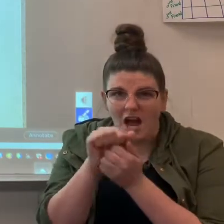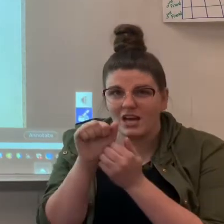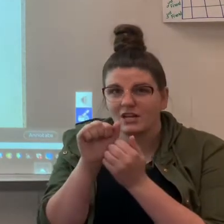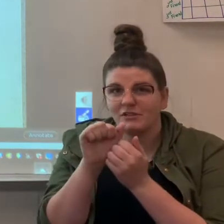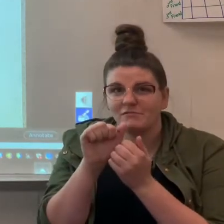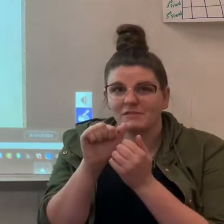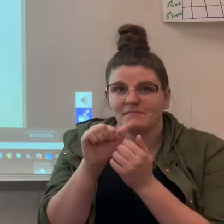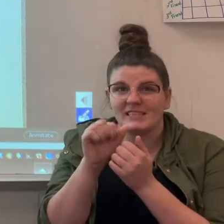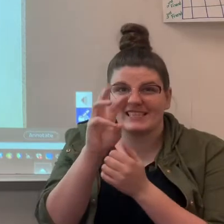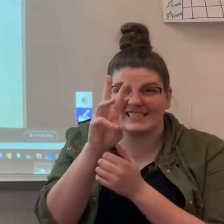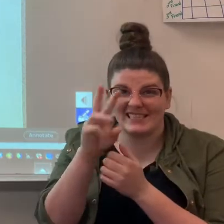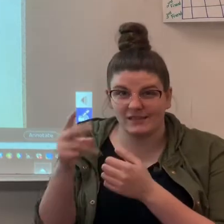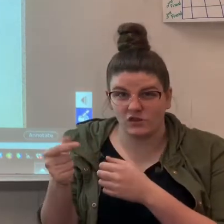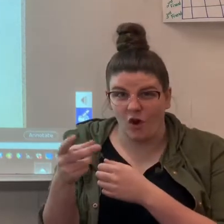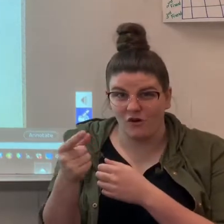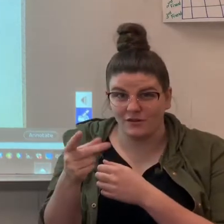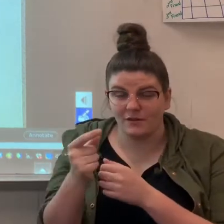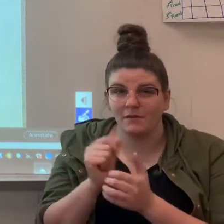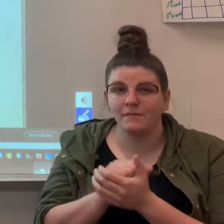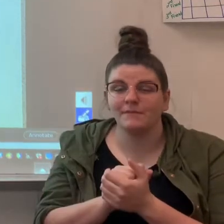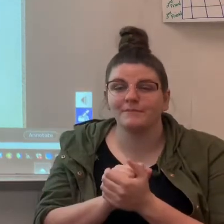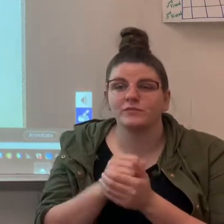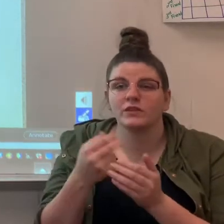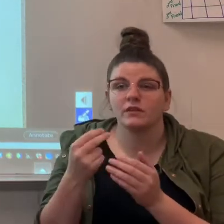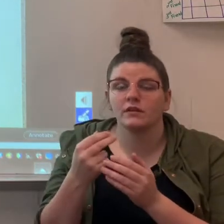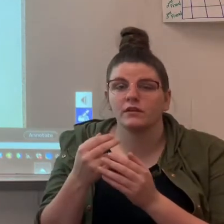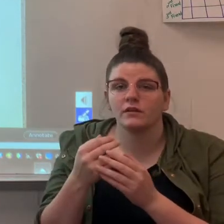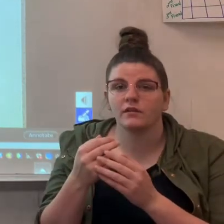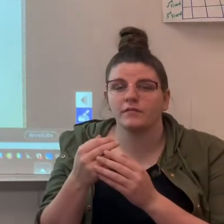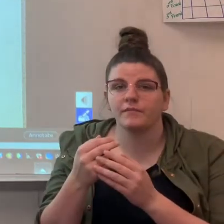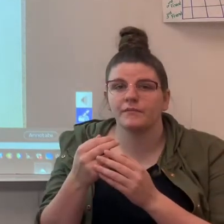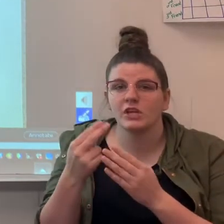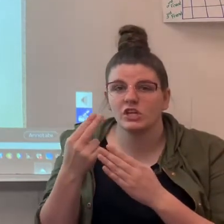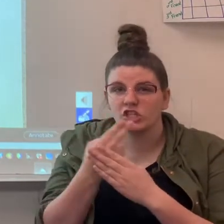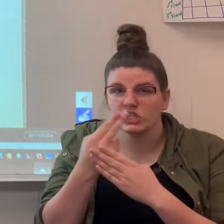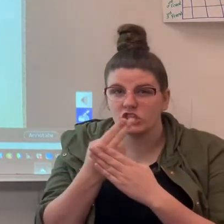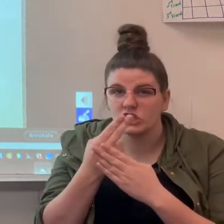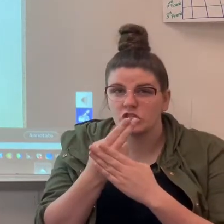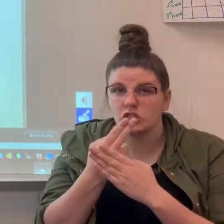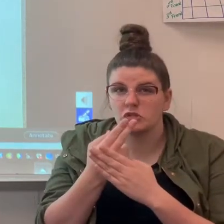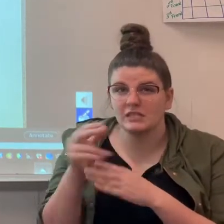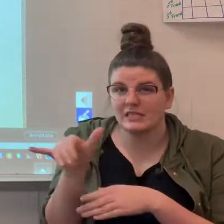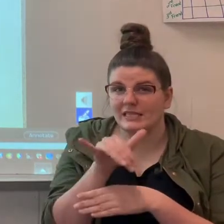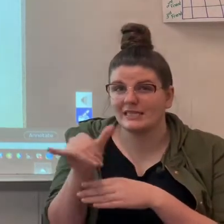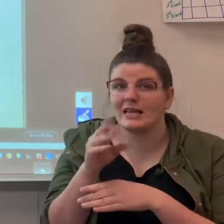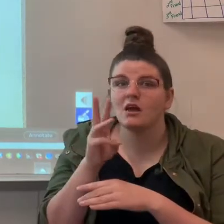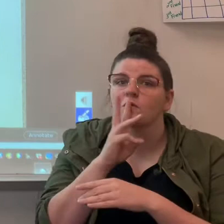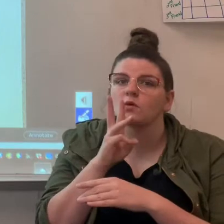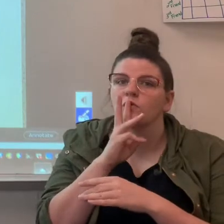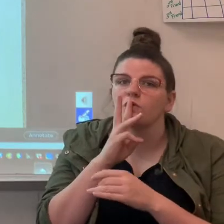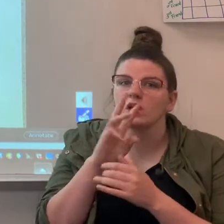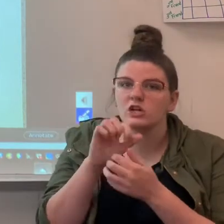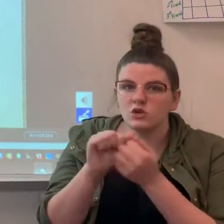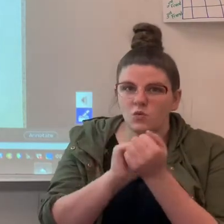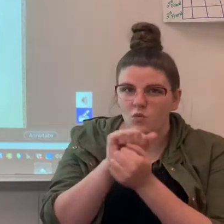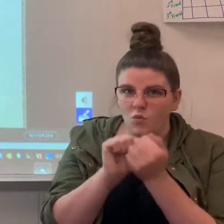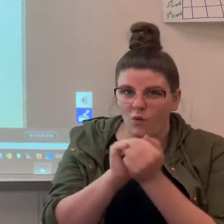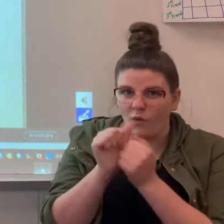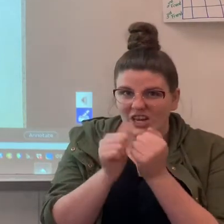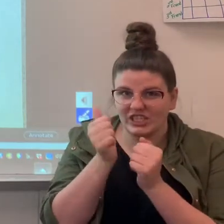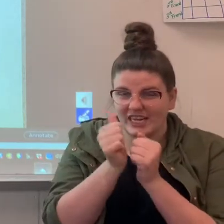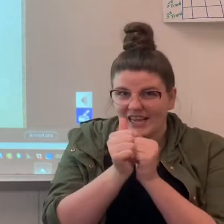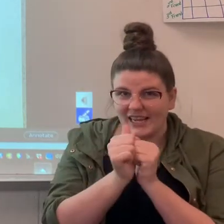dogs. She used the same amount of water to wash each dog. How much water did she use to